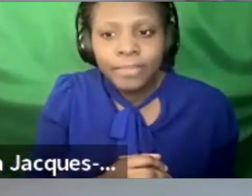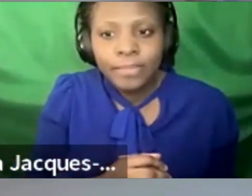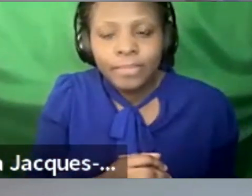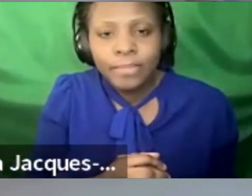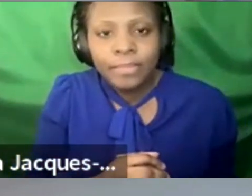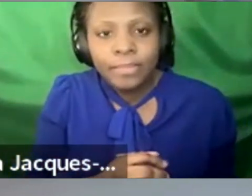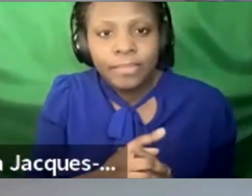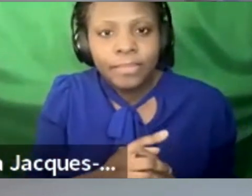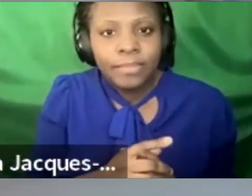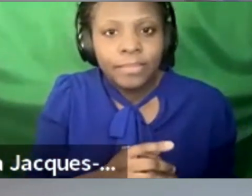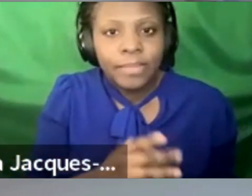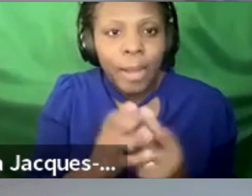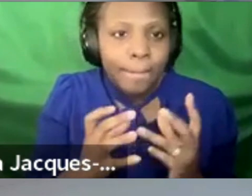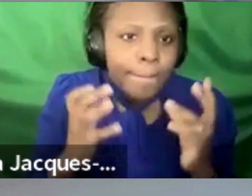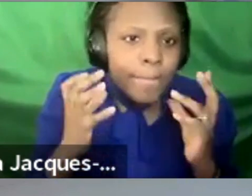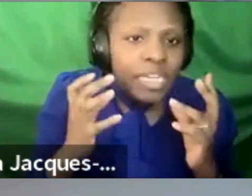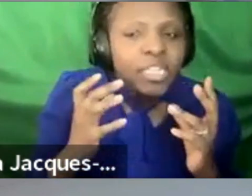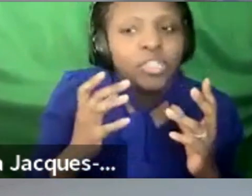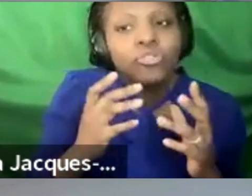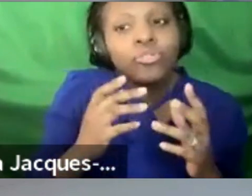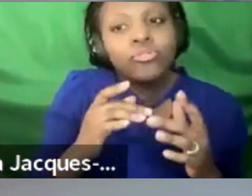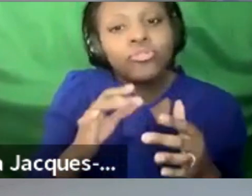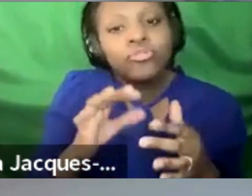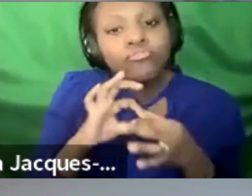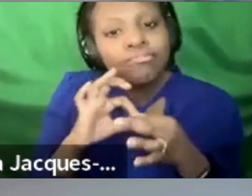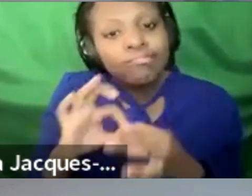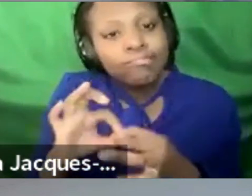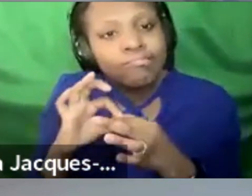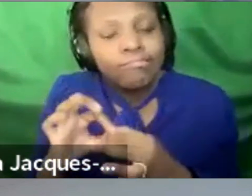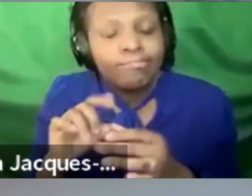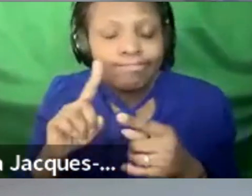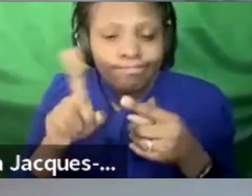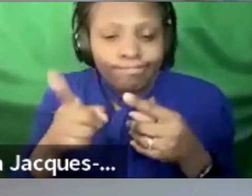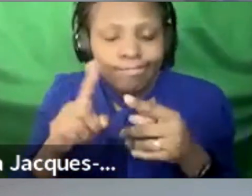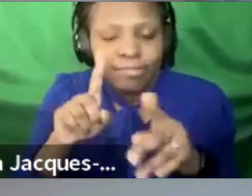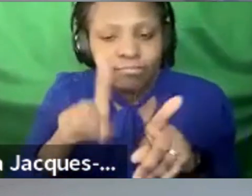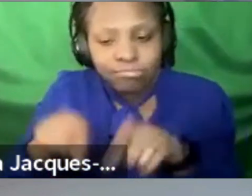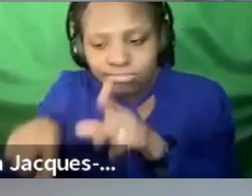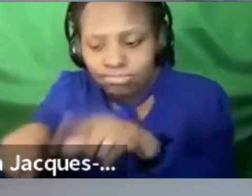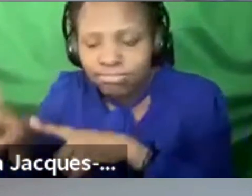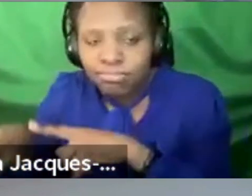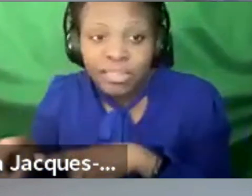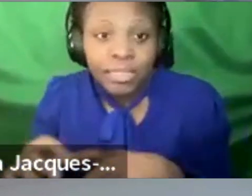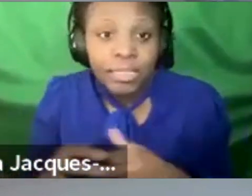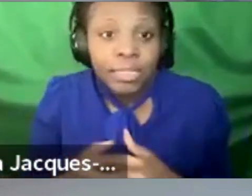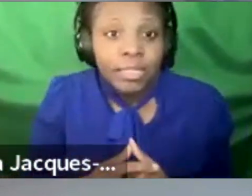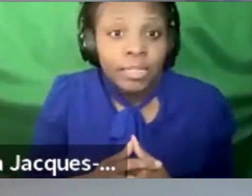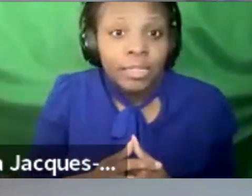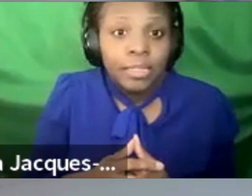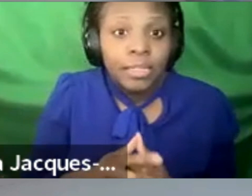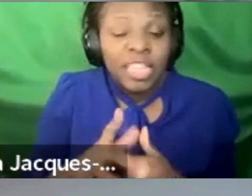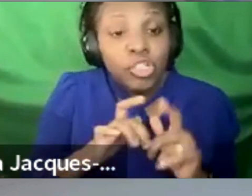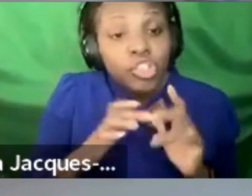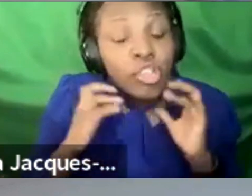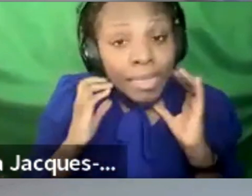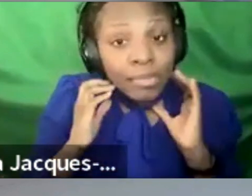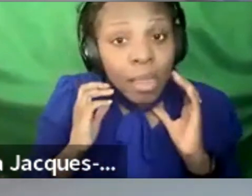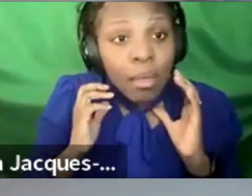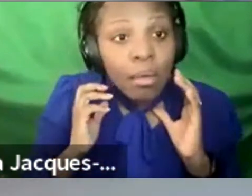beard relationships, and so on and so on and so on and so on. Which brings us really to the fact that Shakespeare